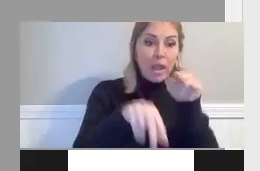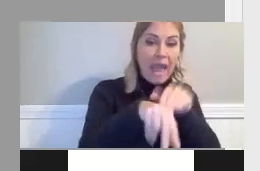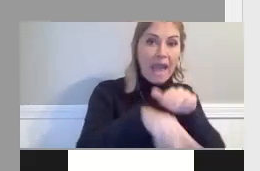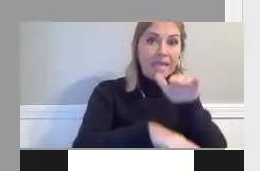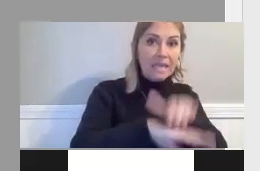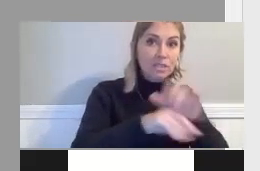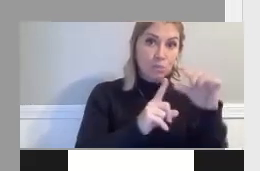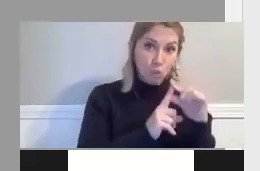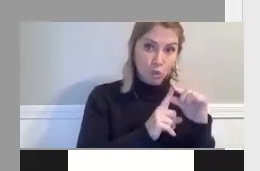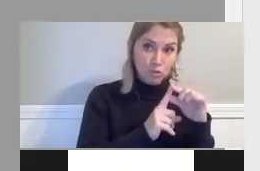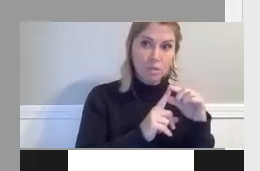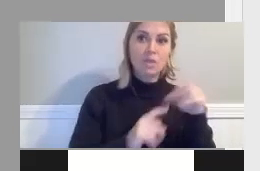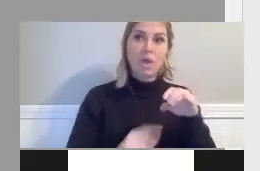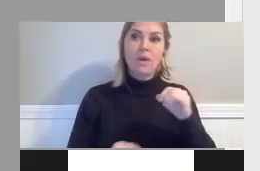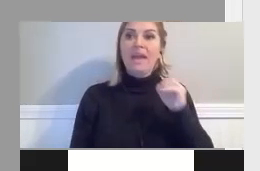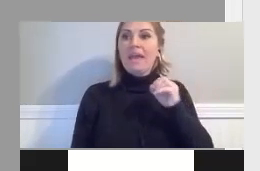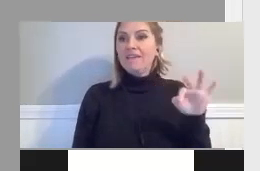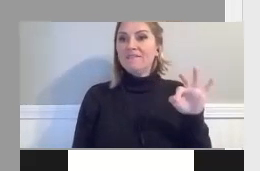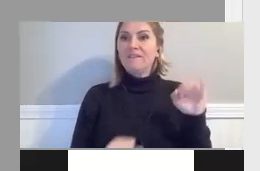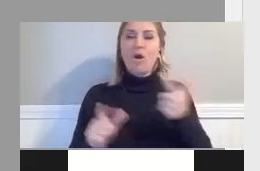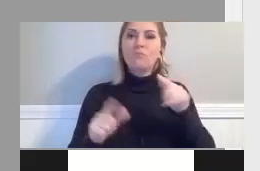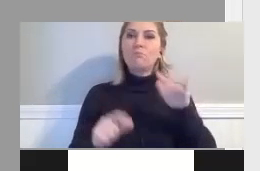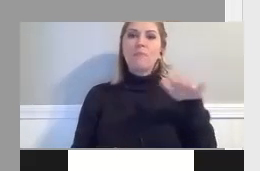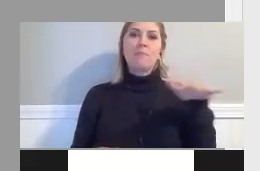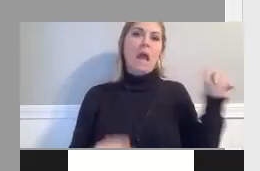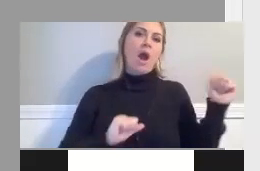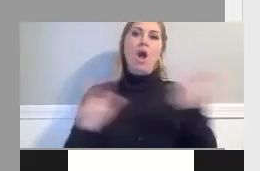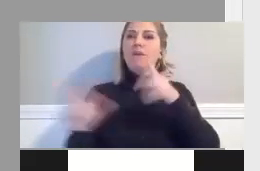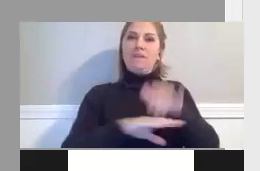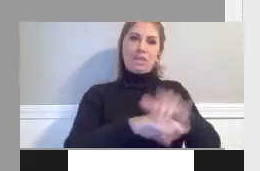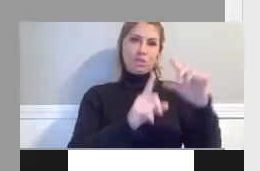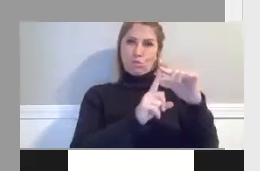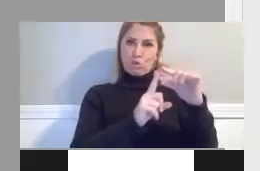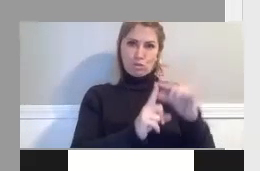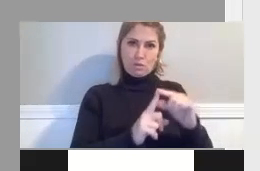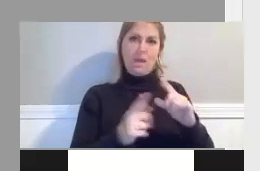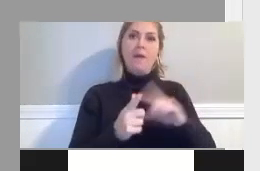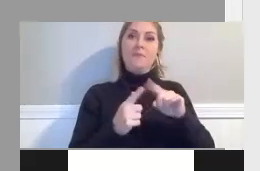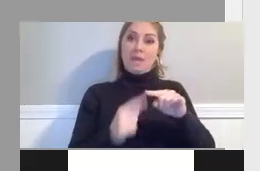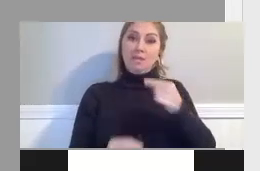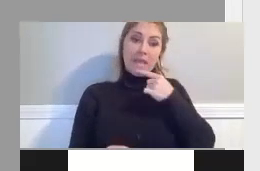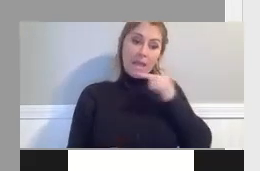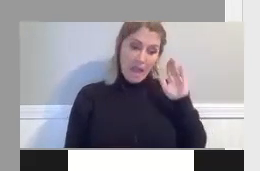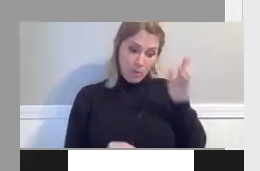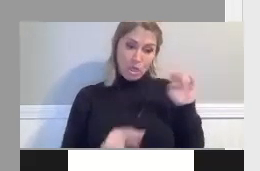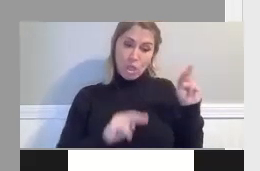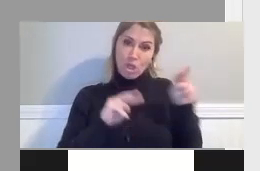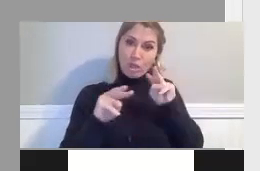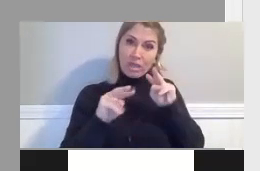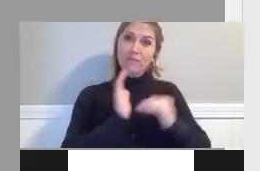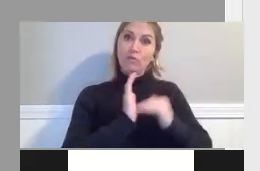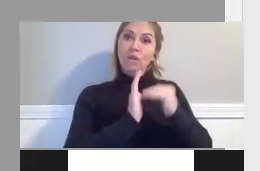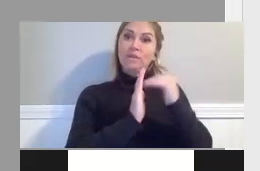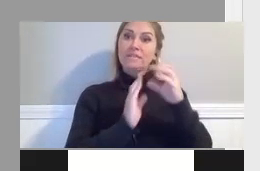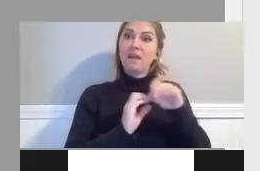have and, if, blah, blah, blah, all of those English words. And then you say that I'm now going to look at the frequency